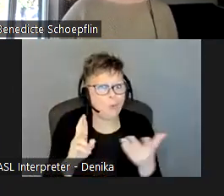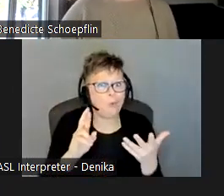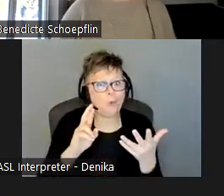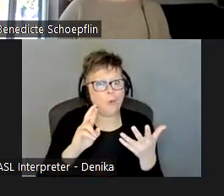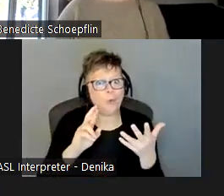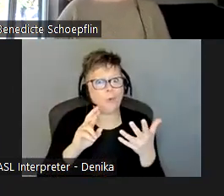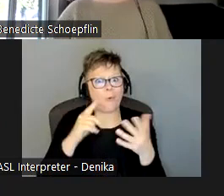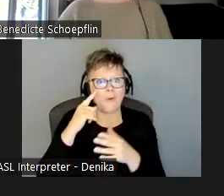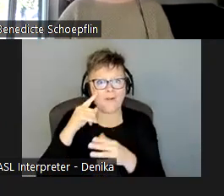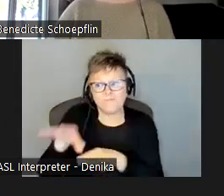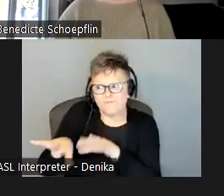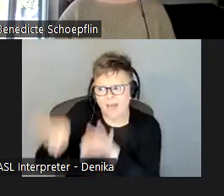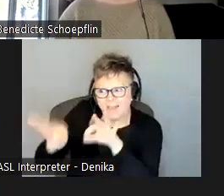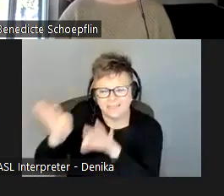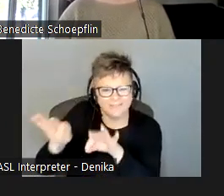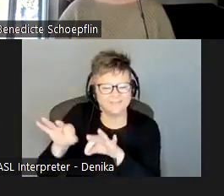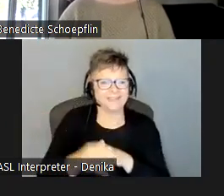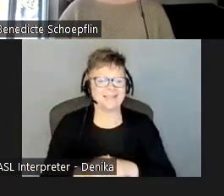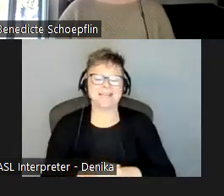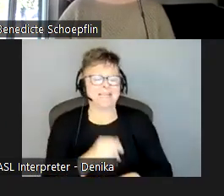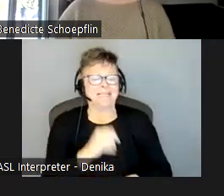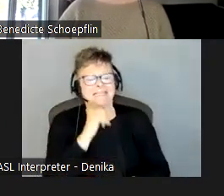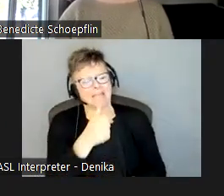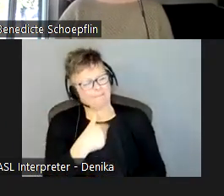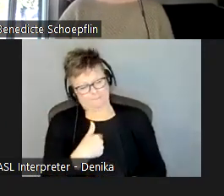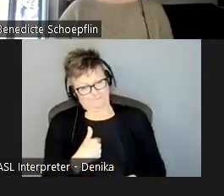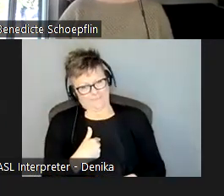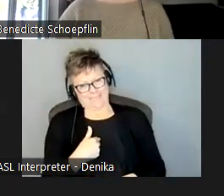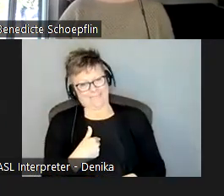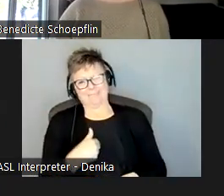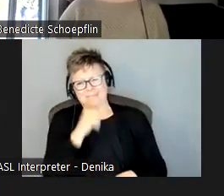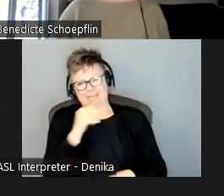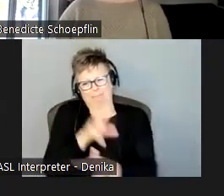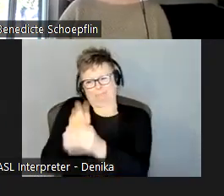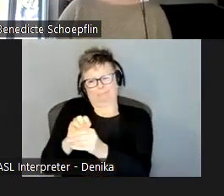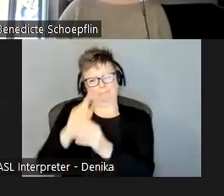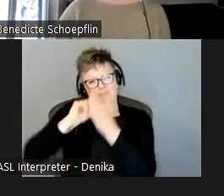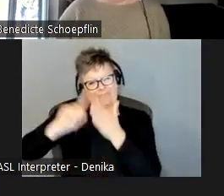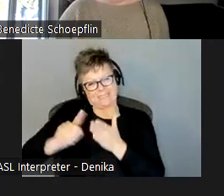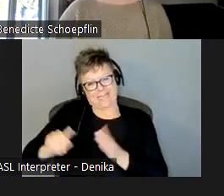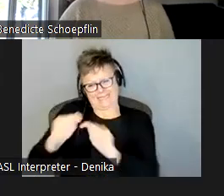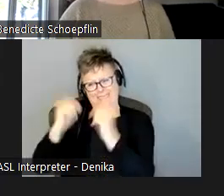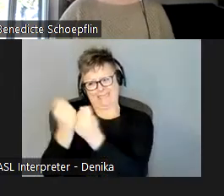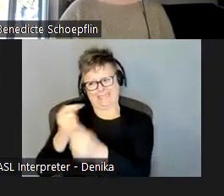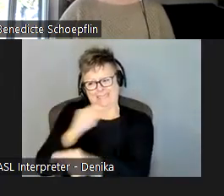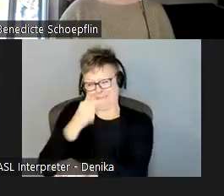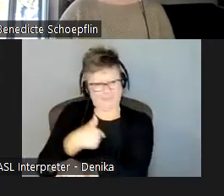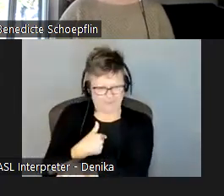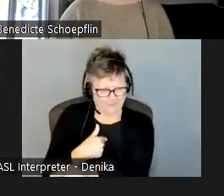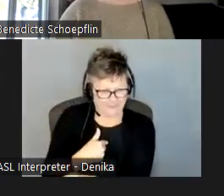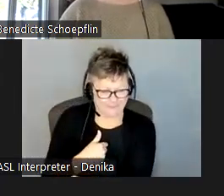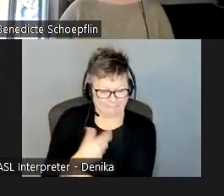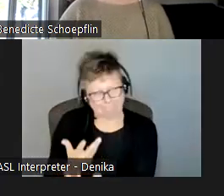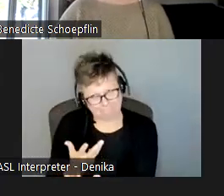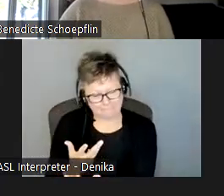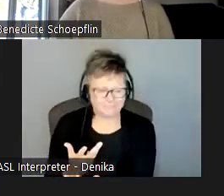case? Not myself, because I'm not part of the investigative section of it, unfortunately. But